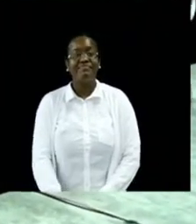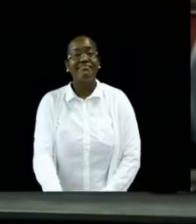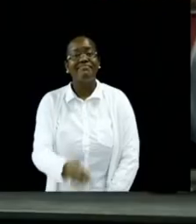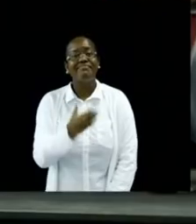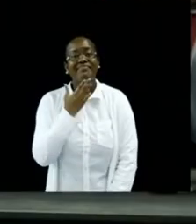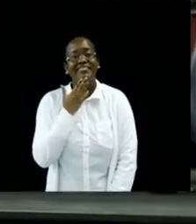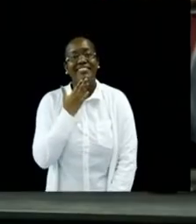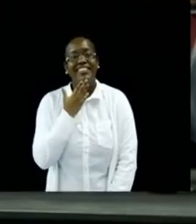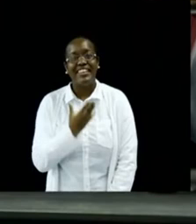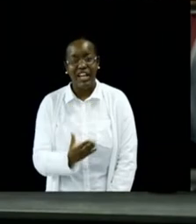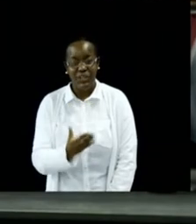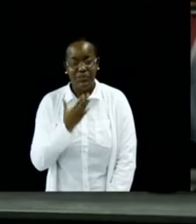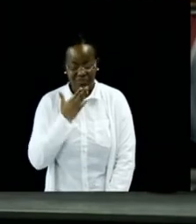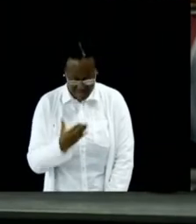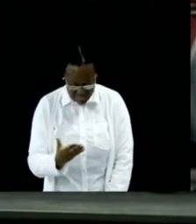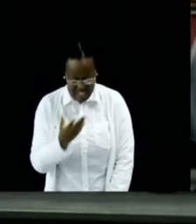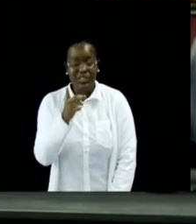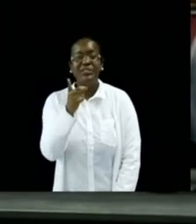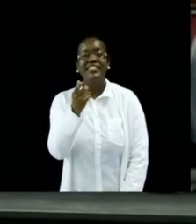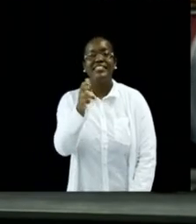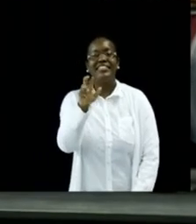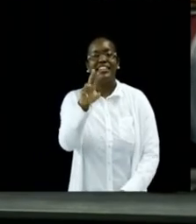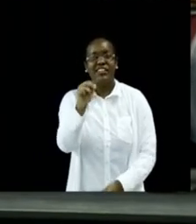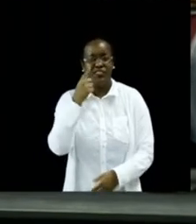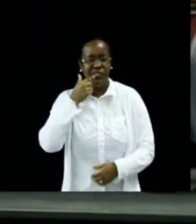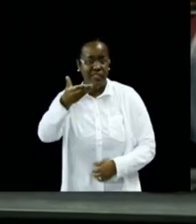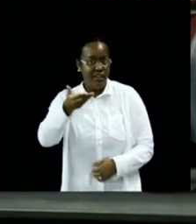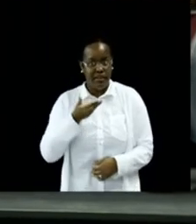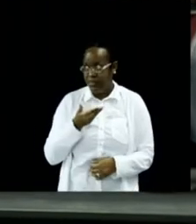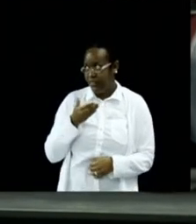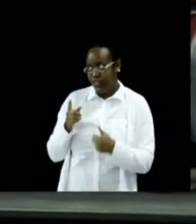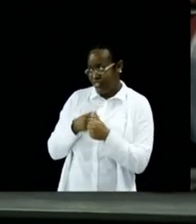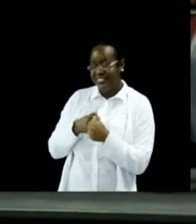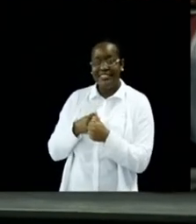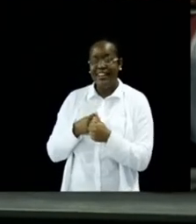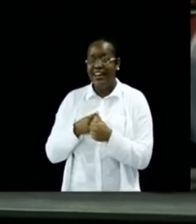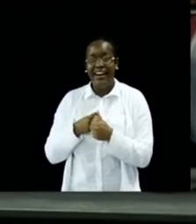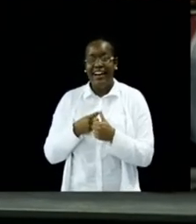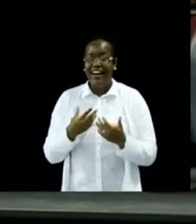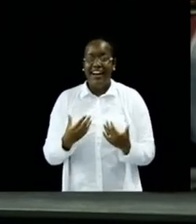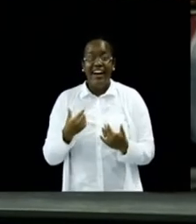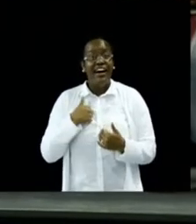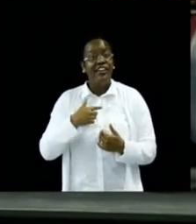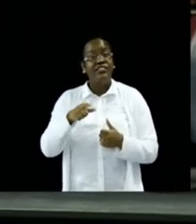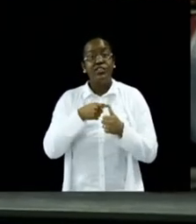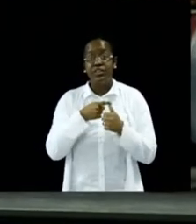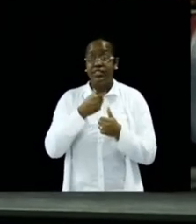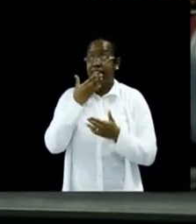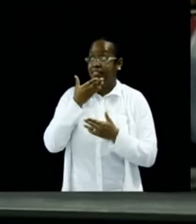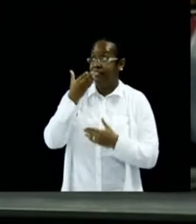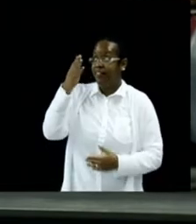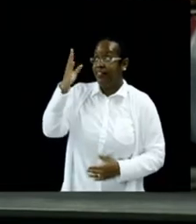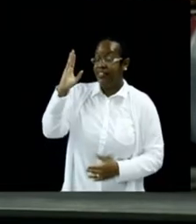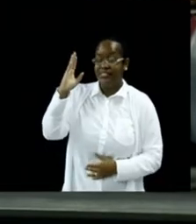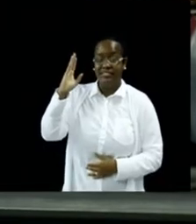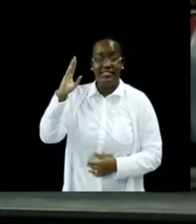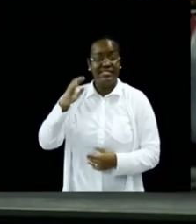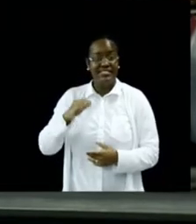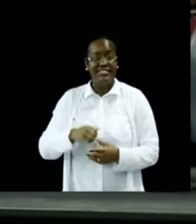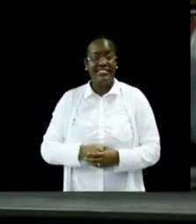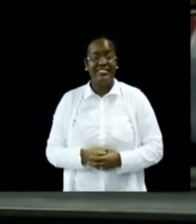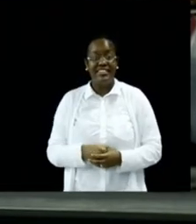Thank you. Thank you, Dean, for inviting me, number one. I would like to thank God,